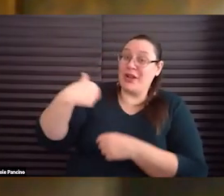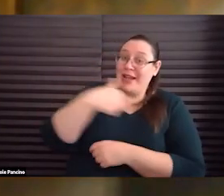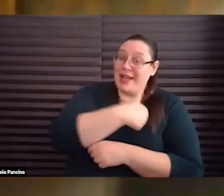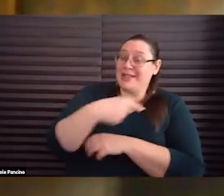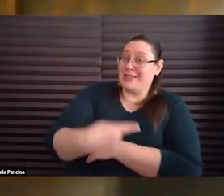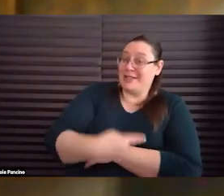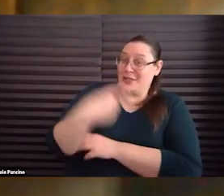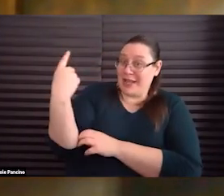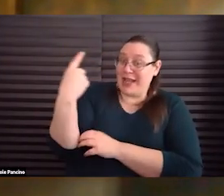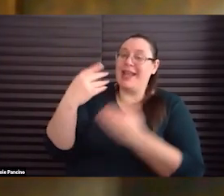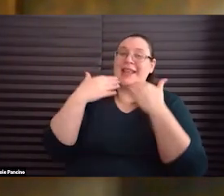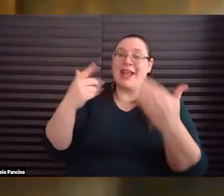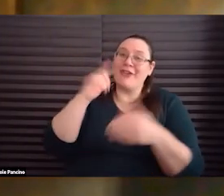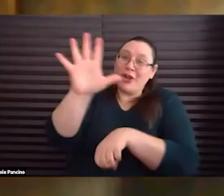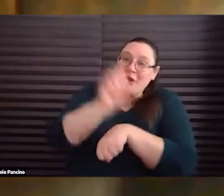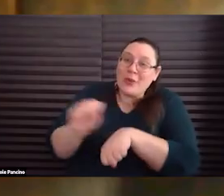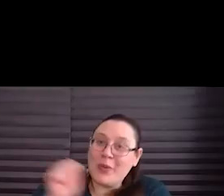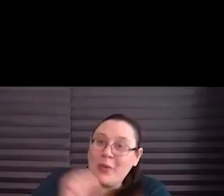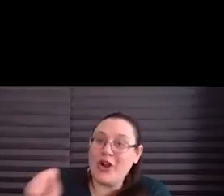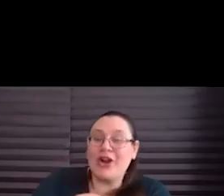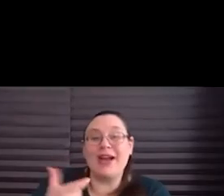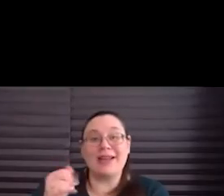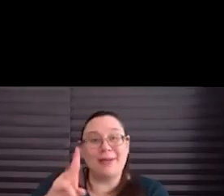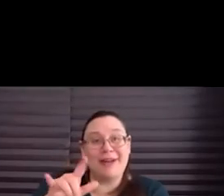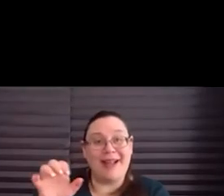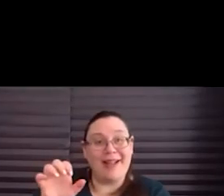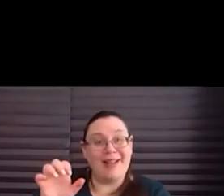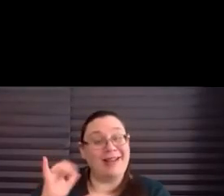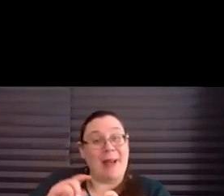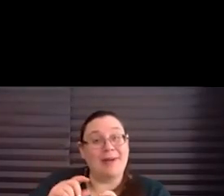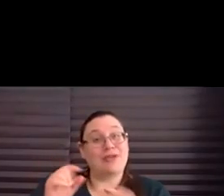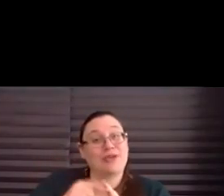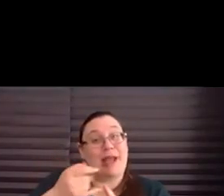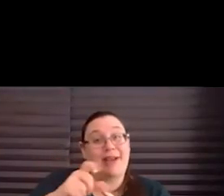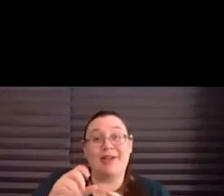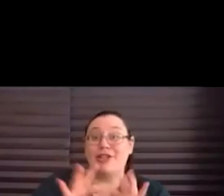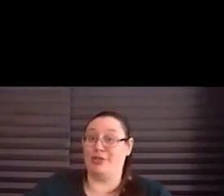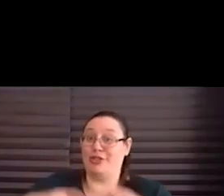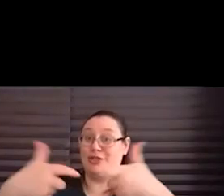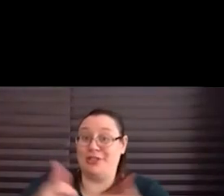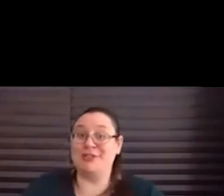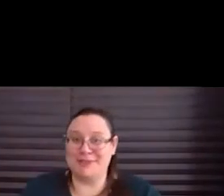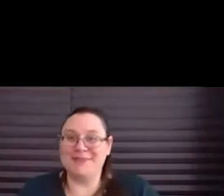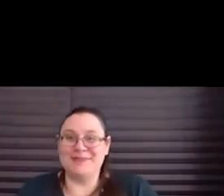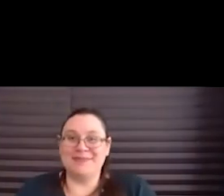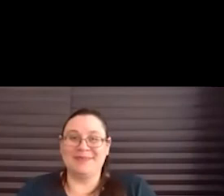today. And thanks for all the work that you do. And Gabrielle, I'm going to pass this back to you. David, thank you very